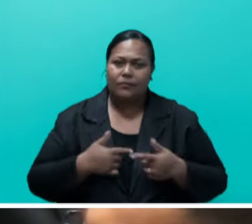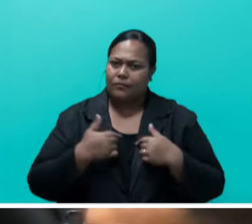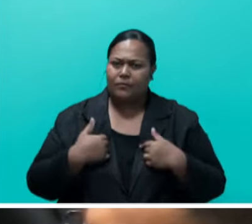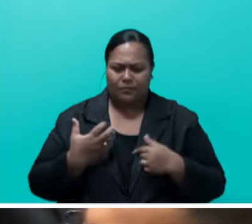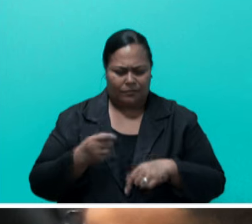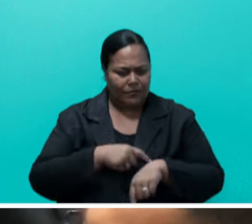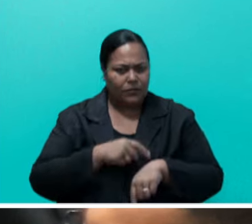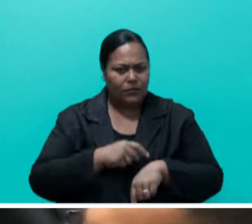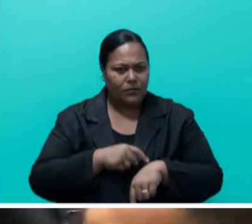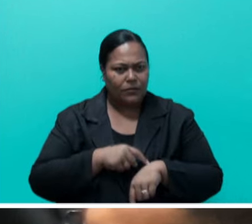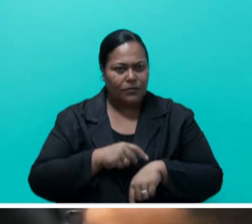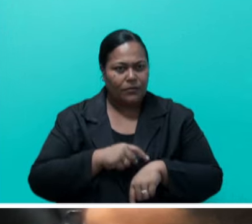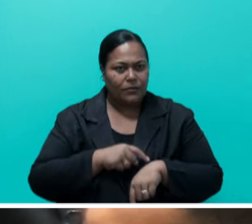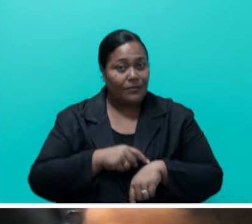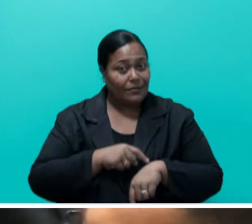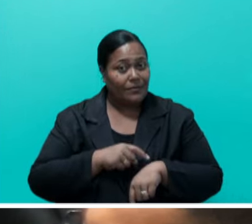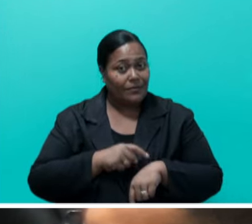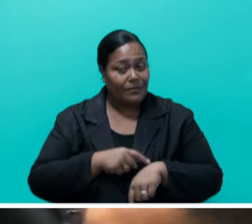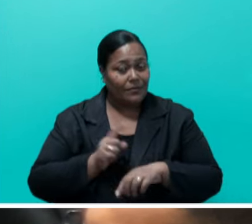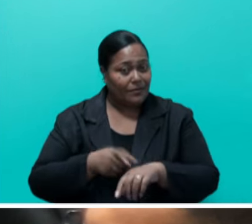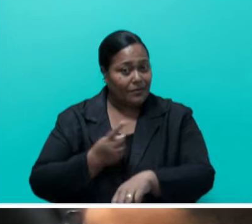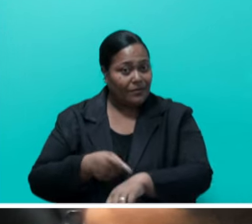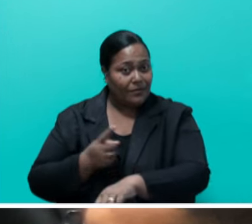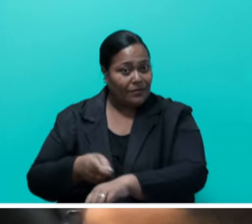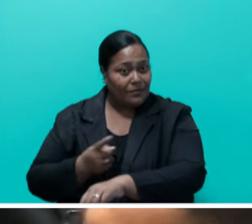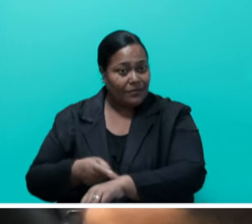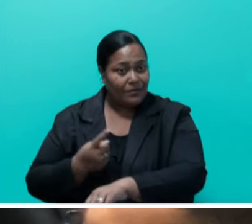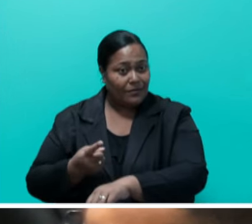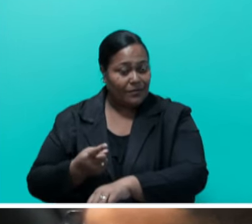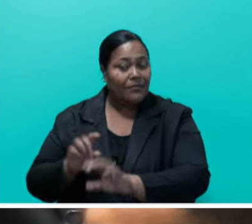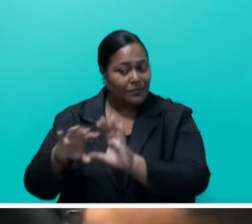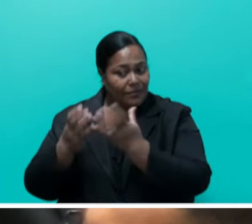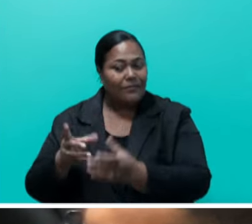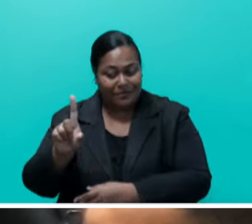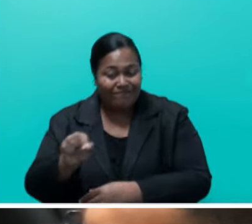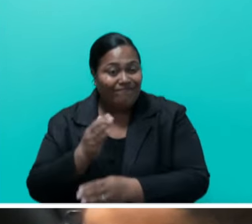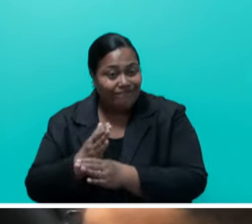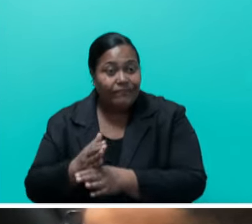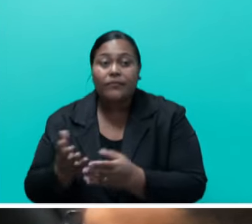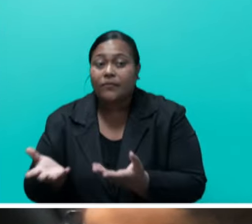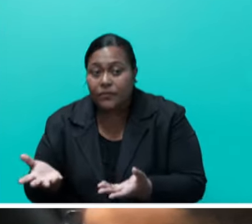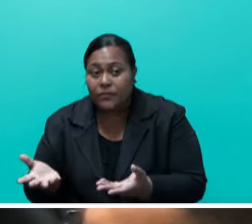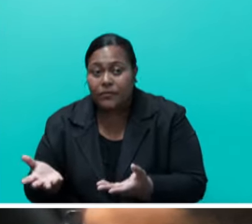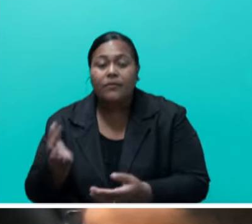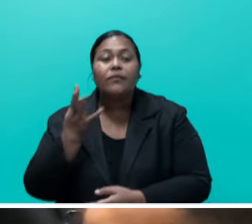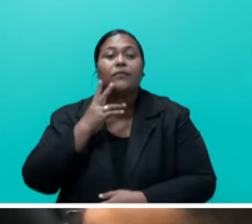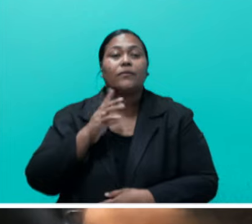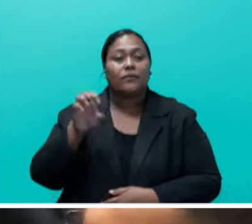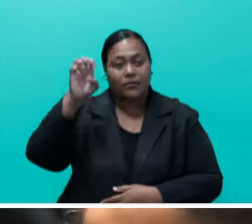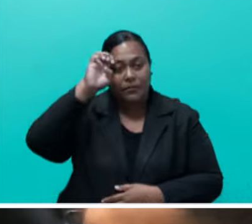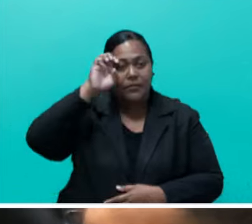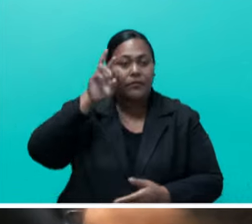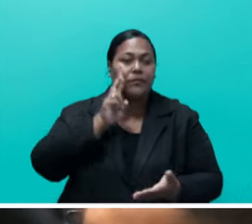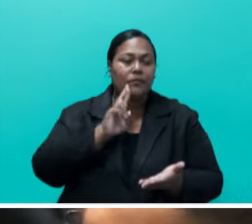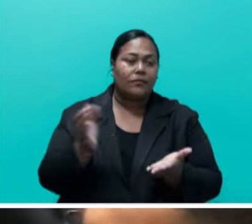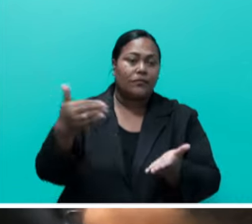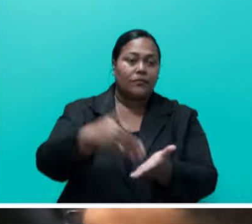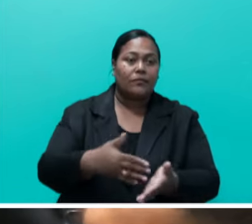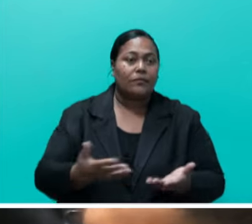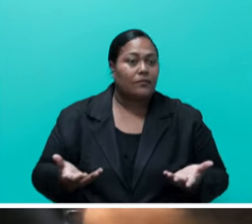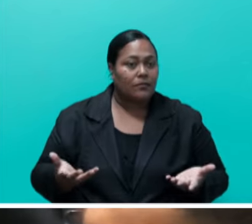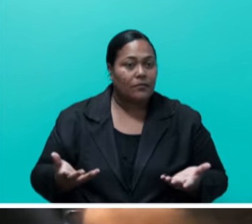bit of time in appointing committees rather than getting the committees to do their work. So by when do you expect the report to be out? Thank